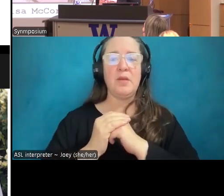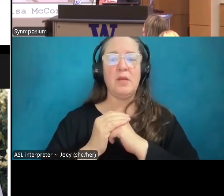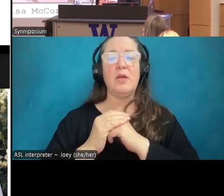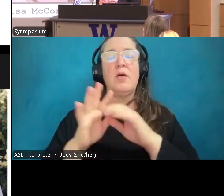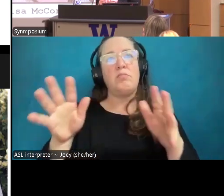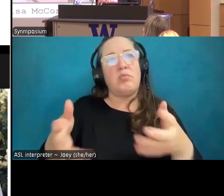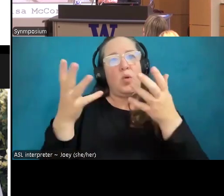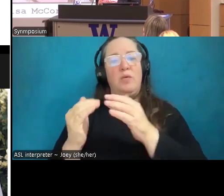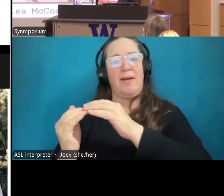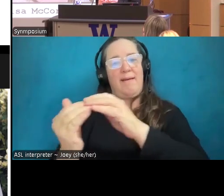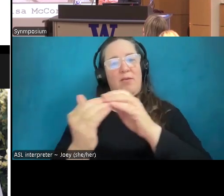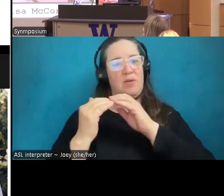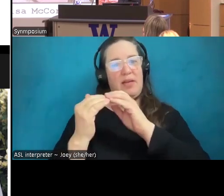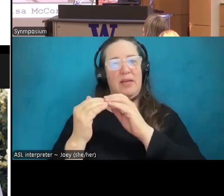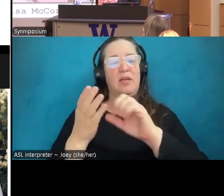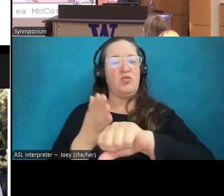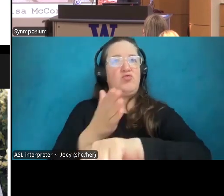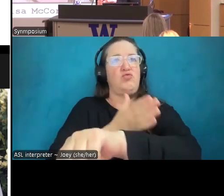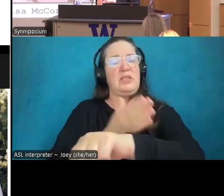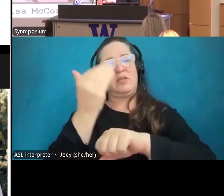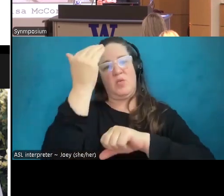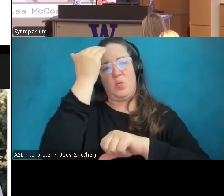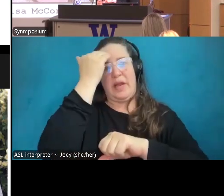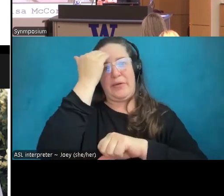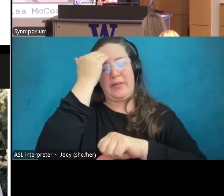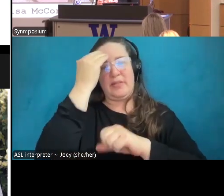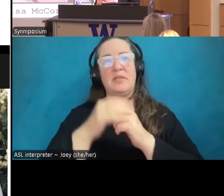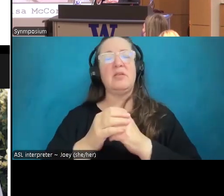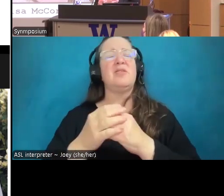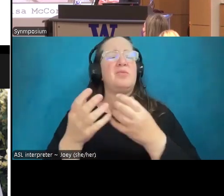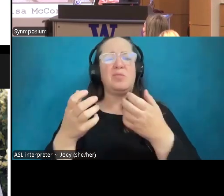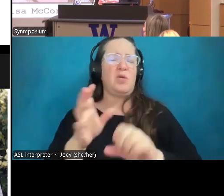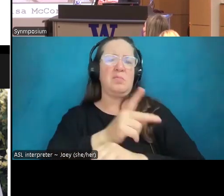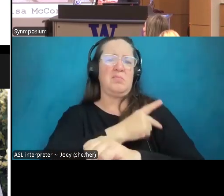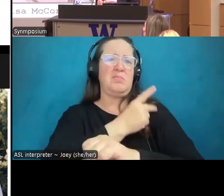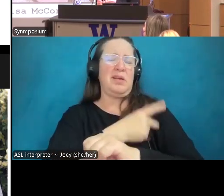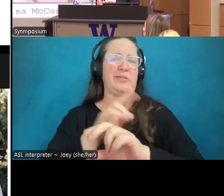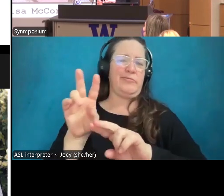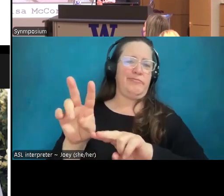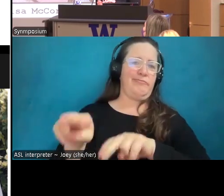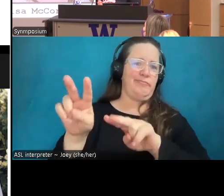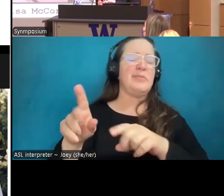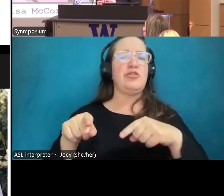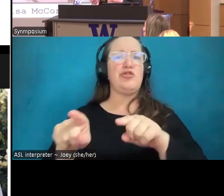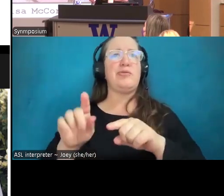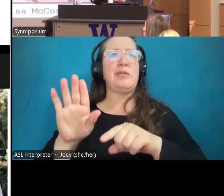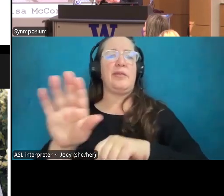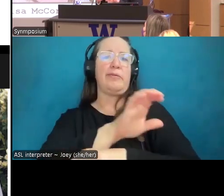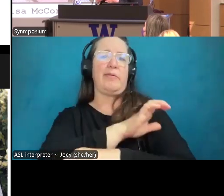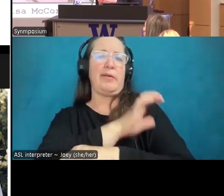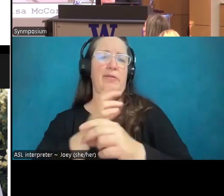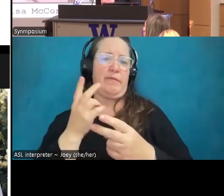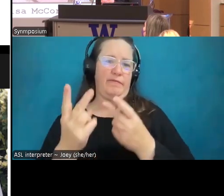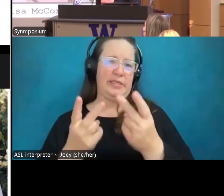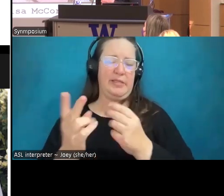increasing awareness, hoping that patients ultimately won't be discounted during their clinical visit, advocating for policy change and funding in this space,